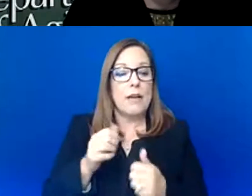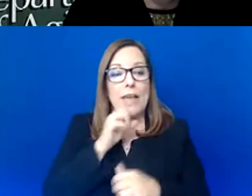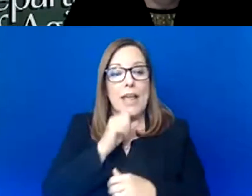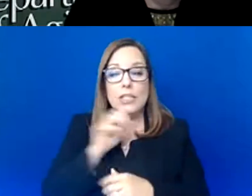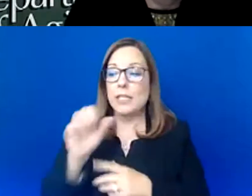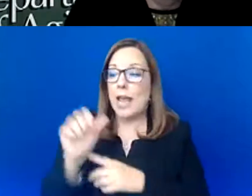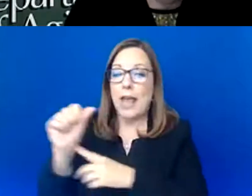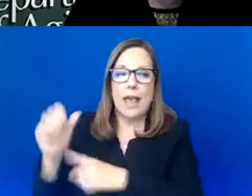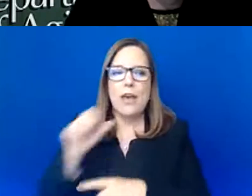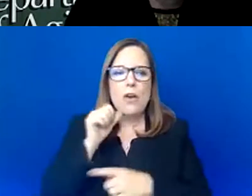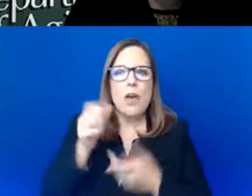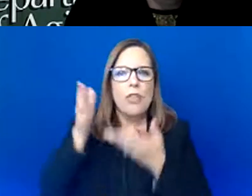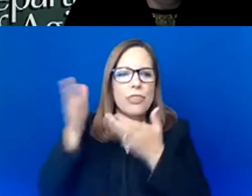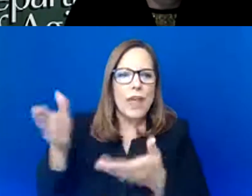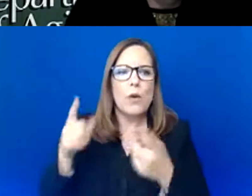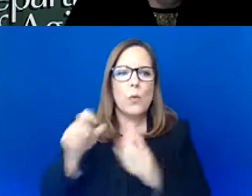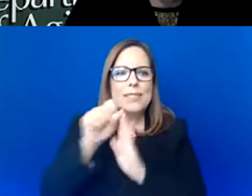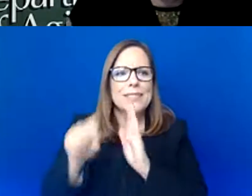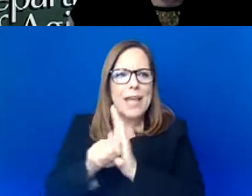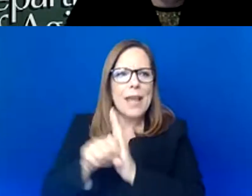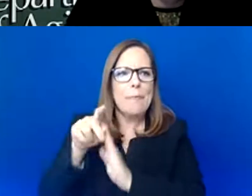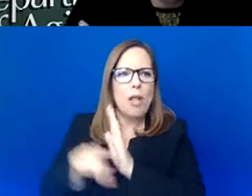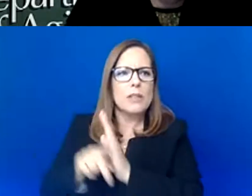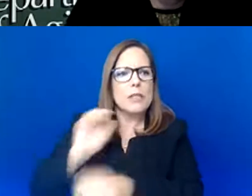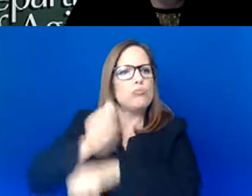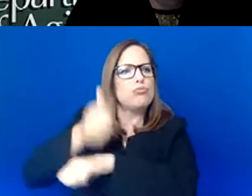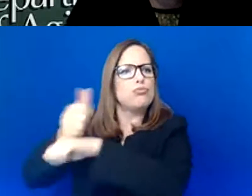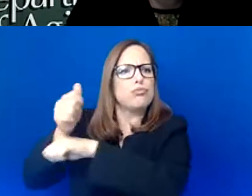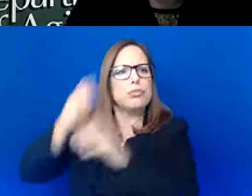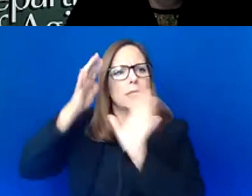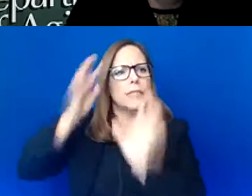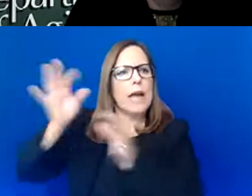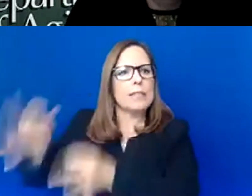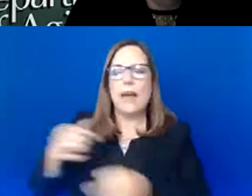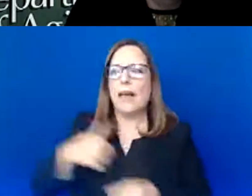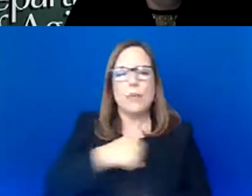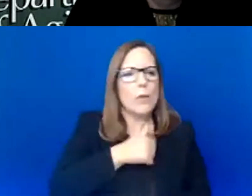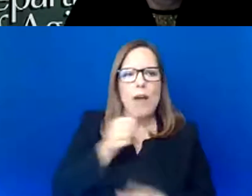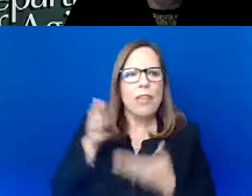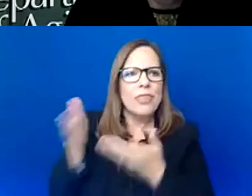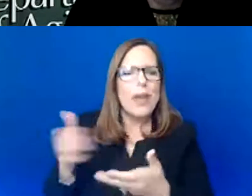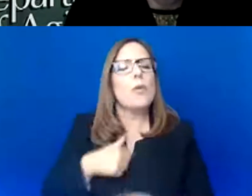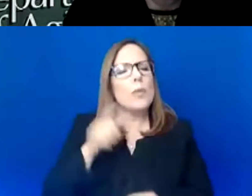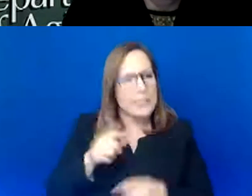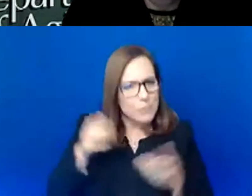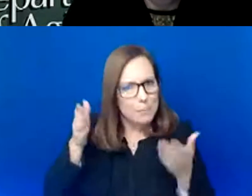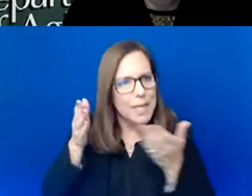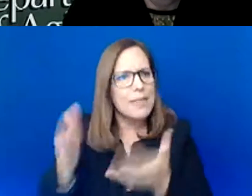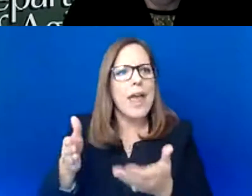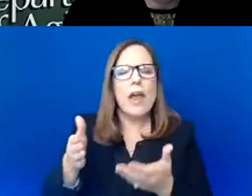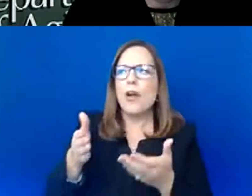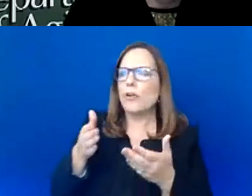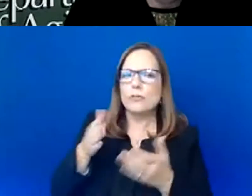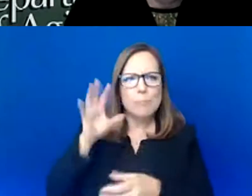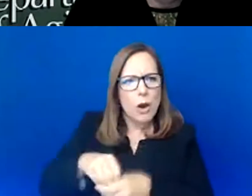policy decisions are being made. So my recommendation is that we need to be, as the leaders of aging in our communities, we need to be at all those